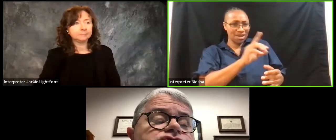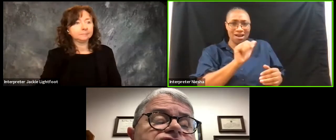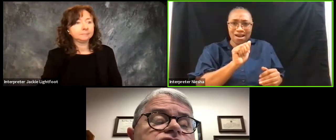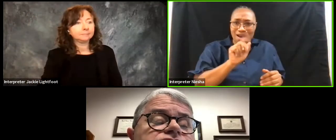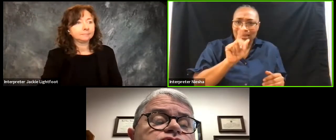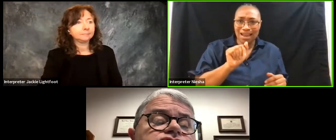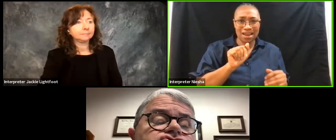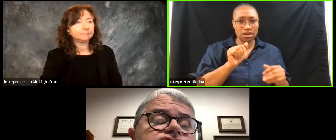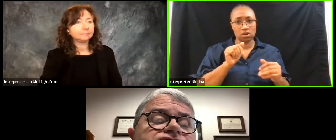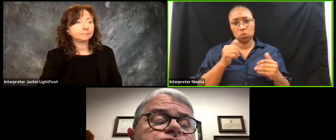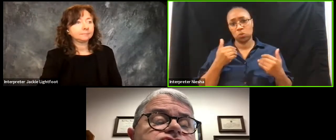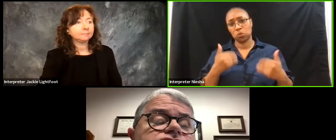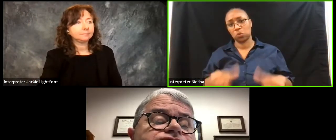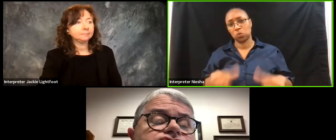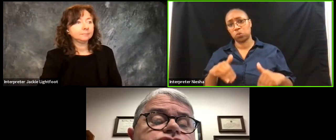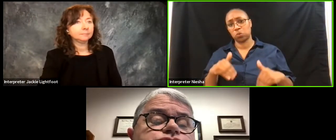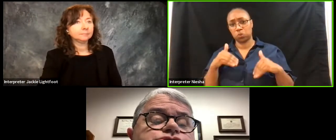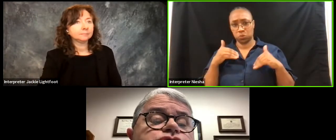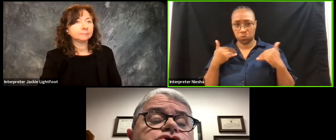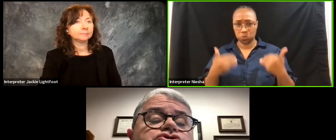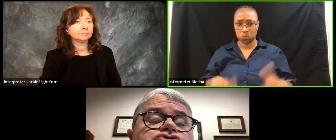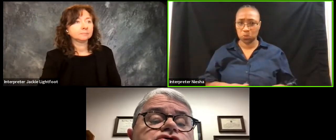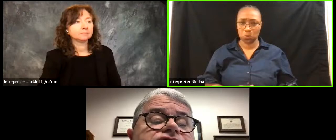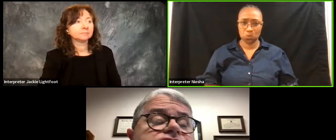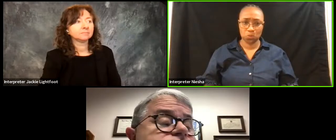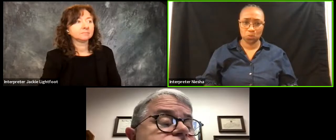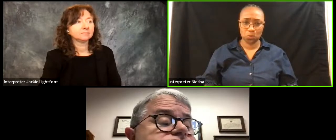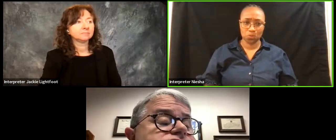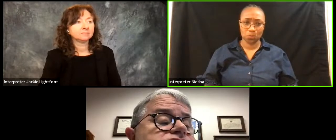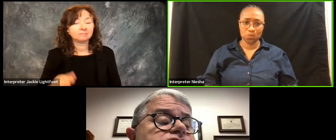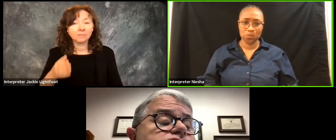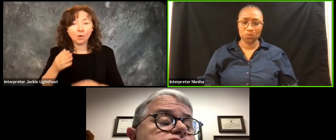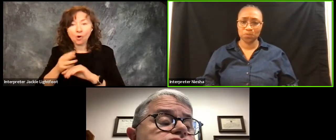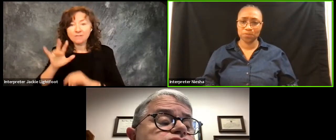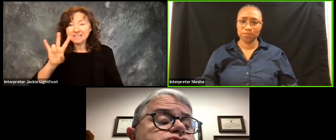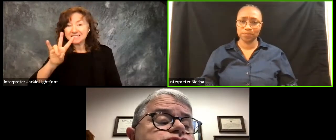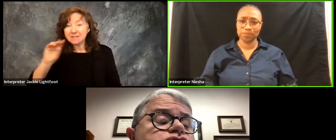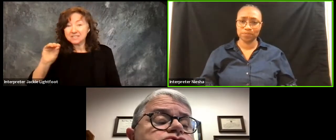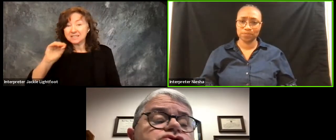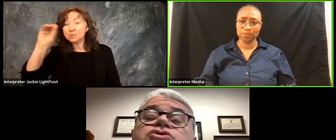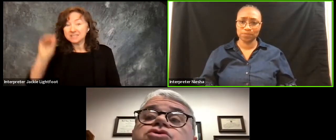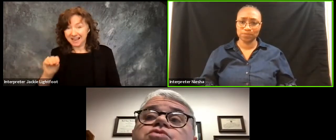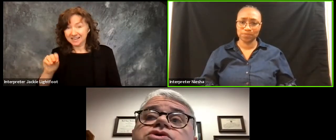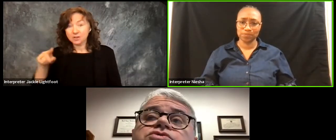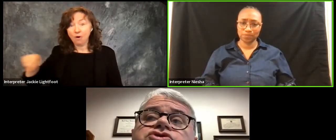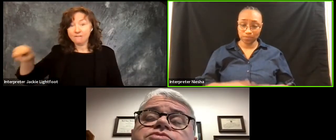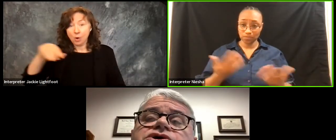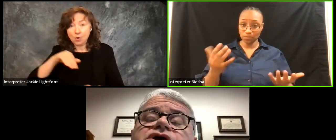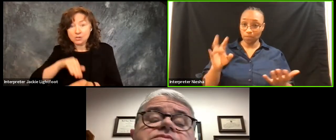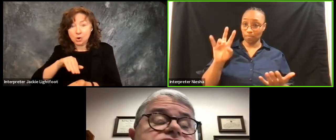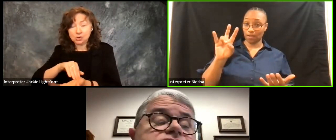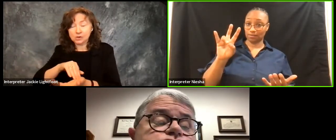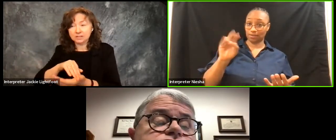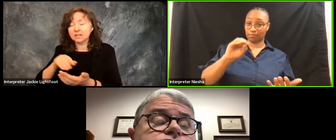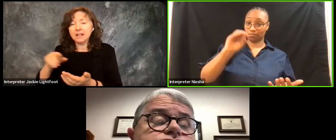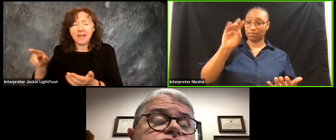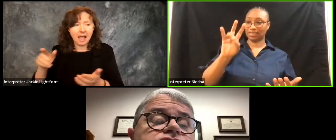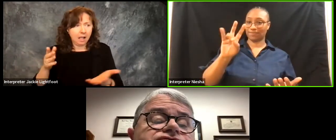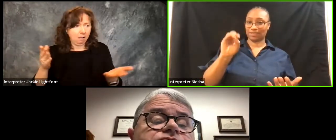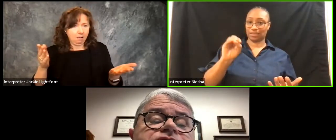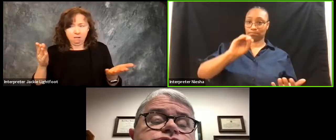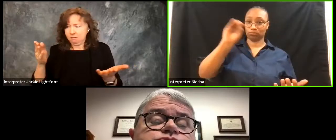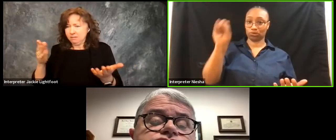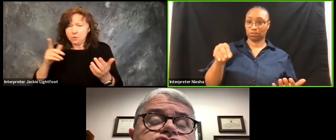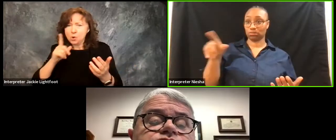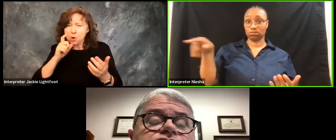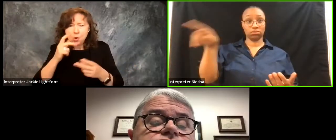It further found that more than 70% of the physicians surveyed did not know who determines what a reasonable accommodation is